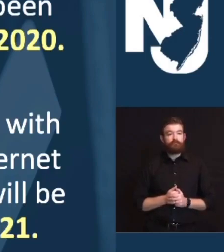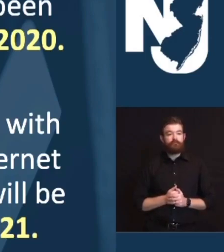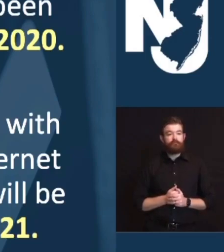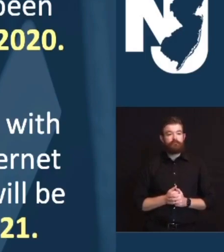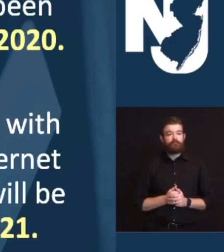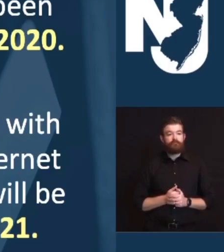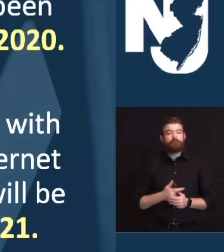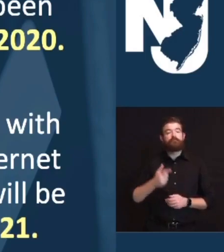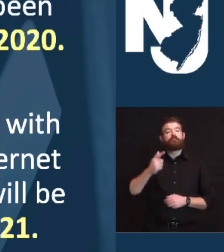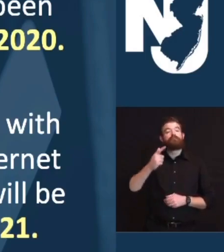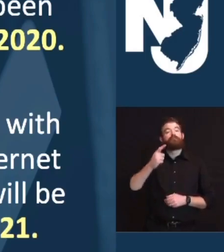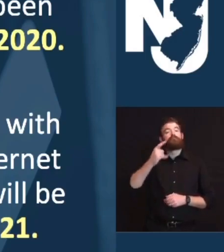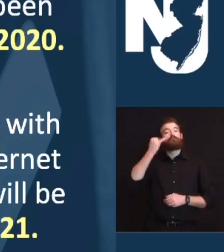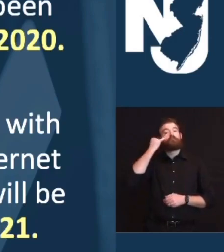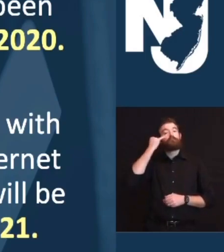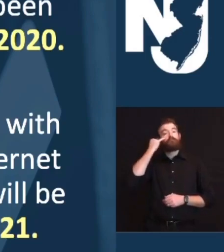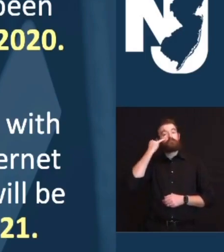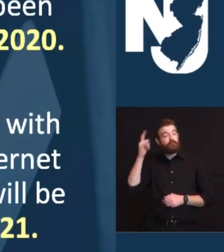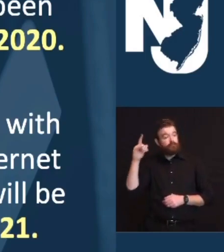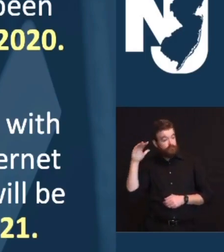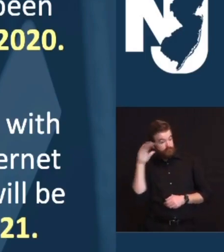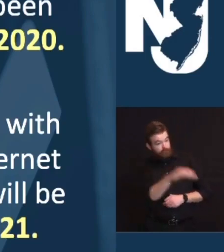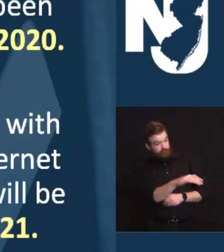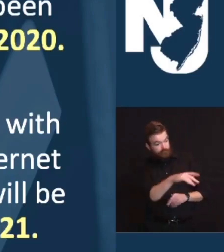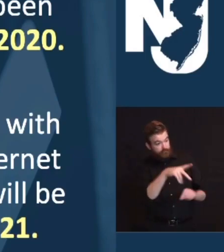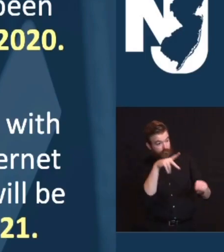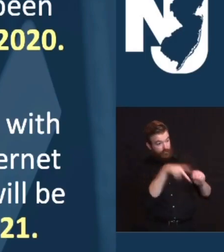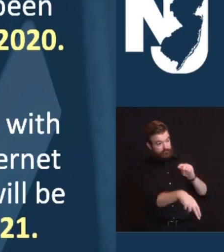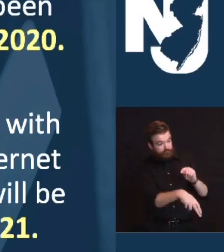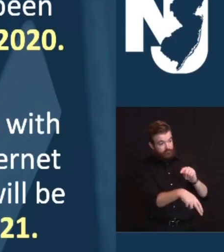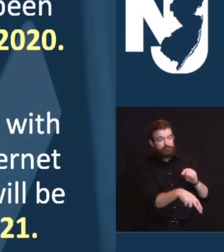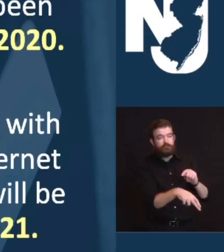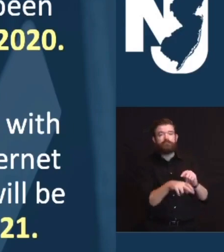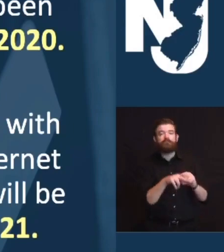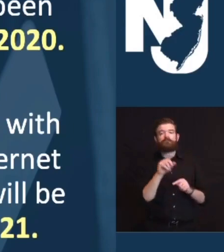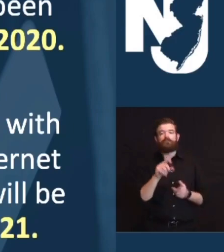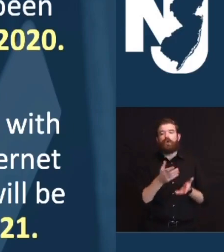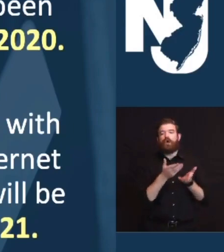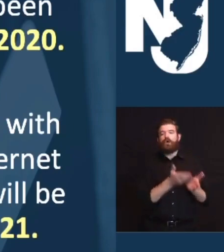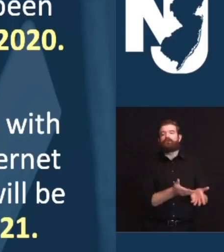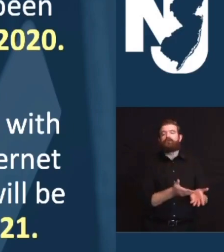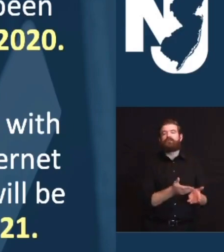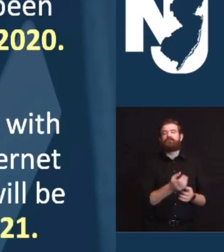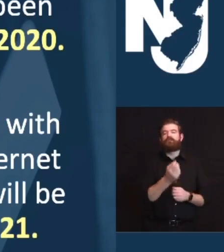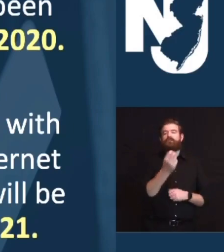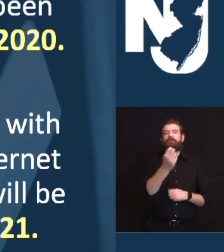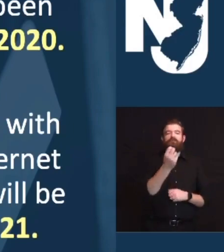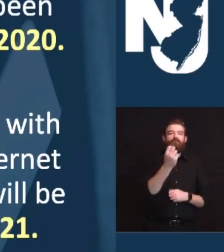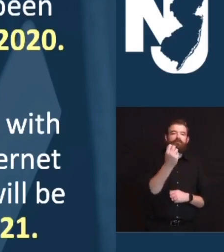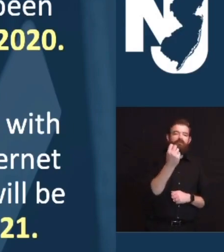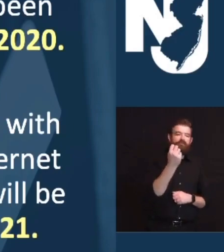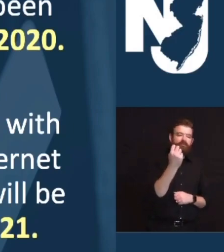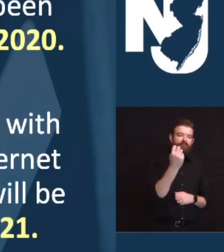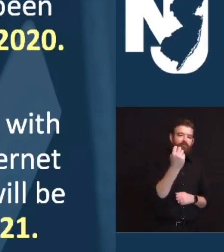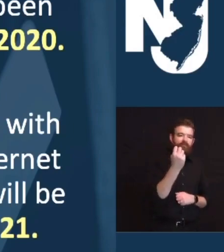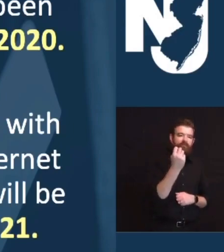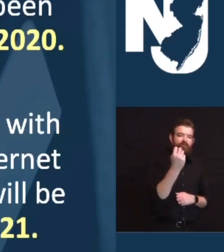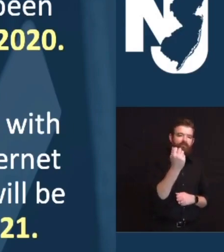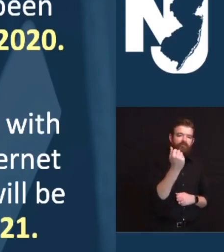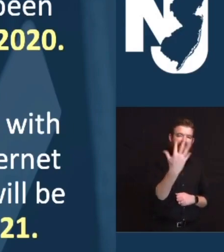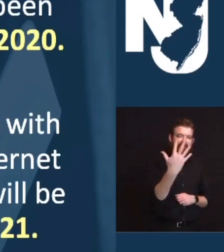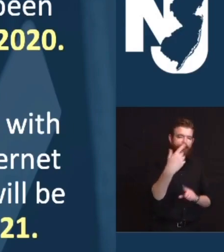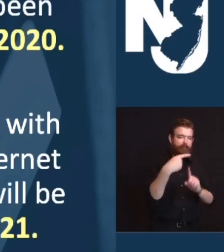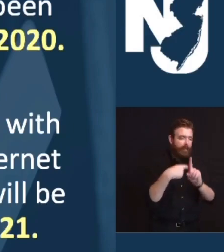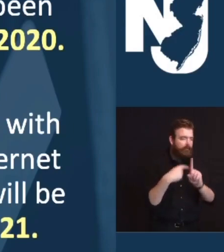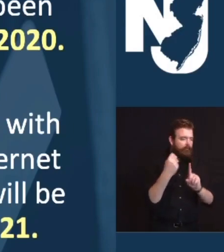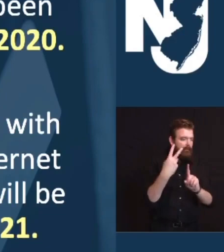plan that would allow consumers to pay back what they owe over equal installments. In other words, no one is to be shut